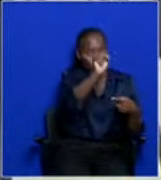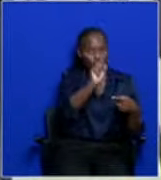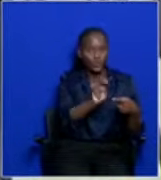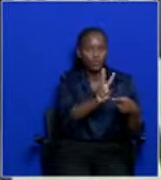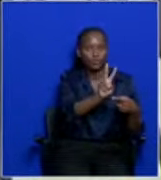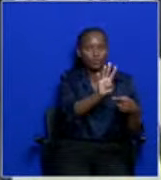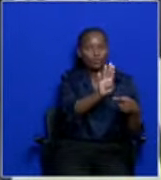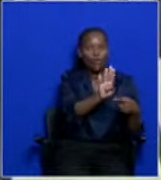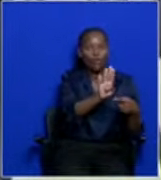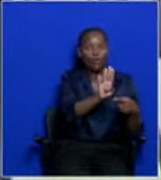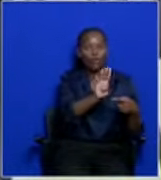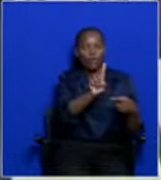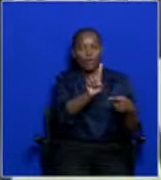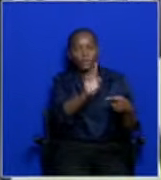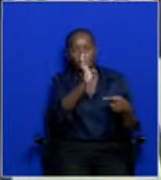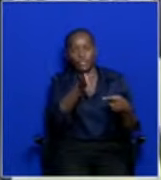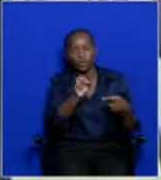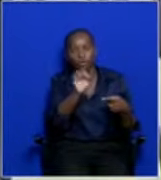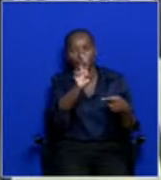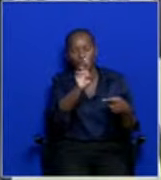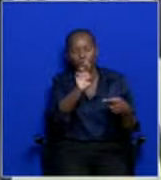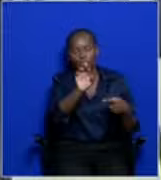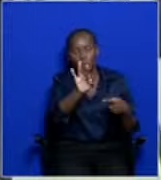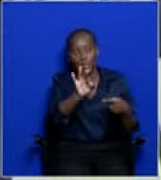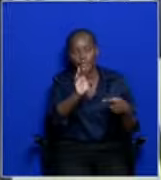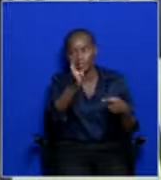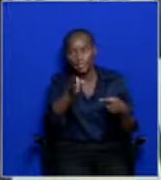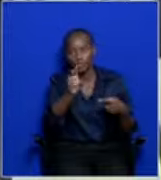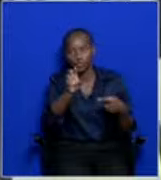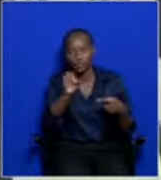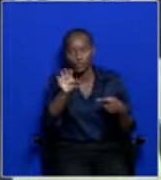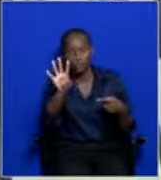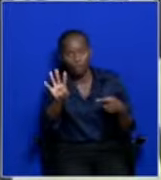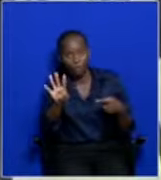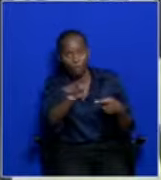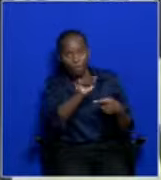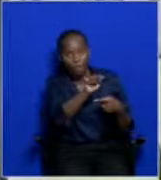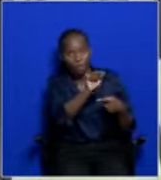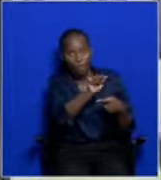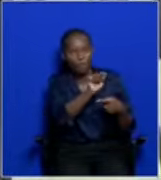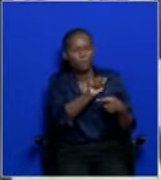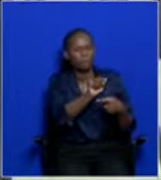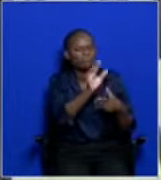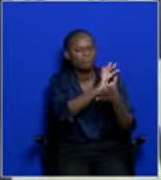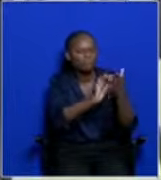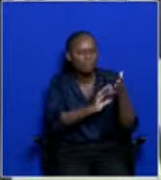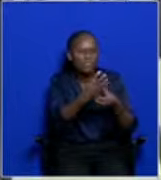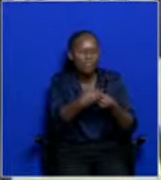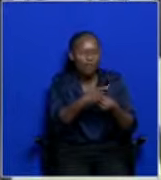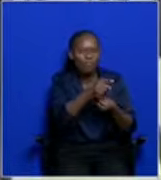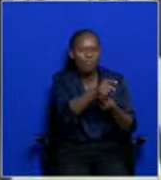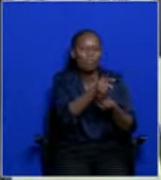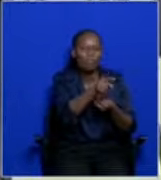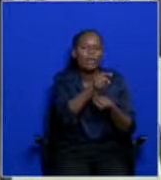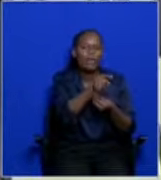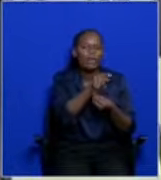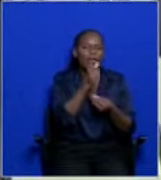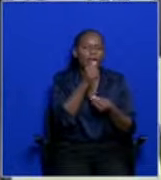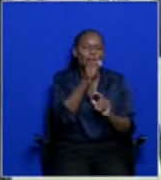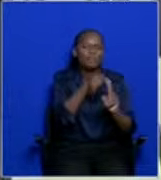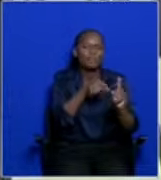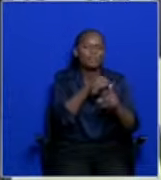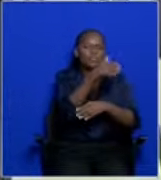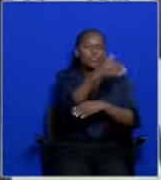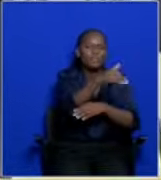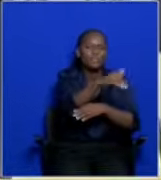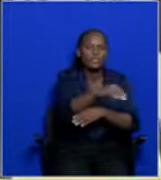241/03/2024. That is the matter involving the Congolese national. Is that not so? Yes,